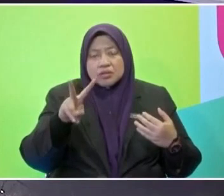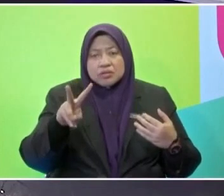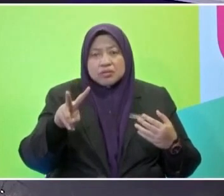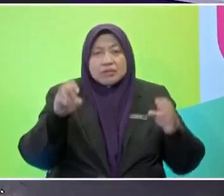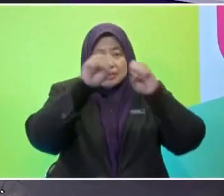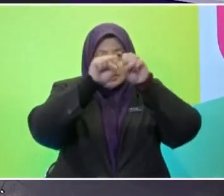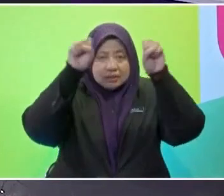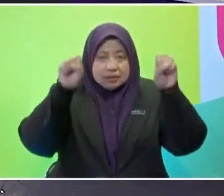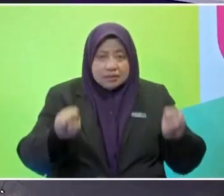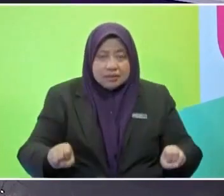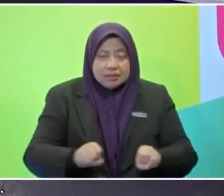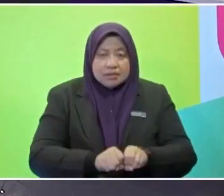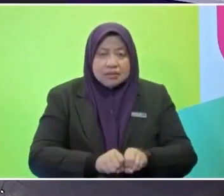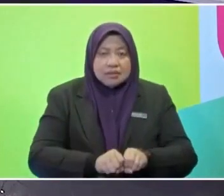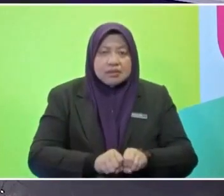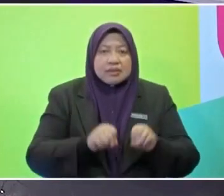it